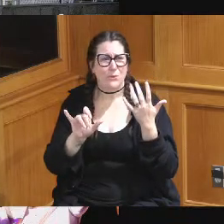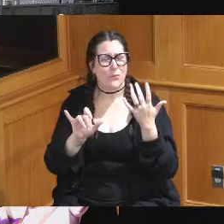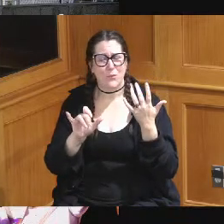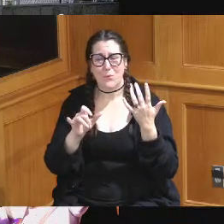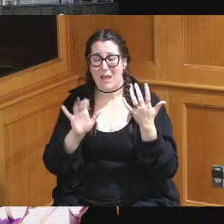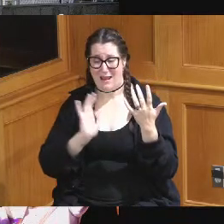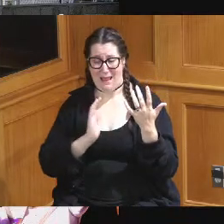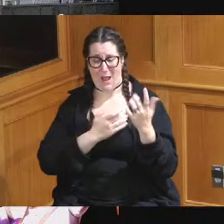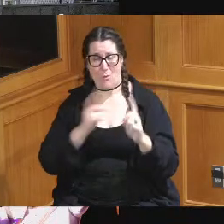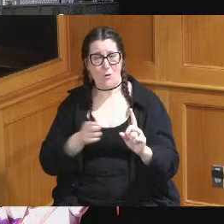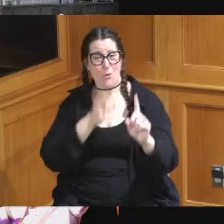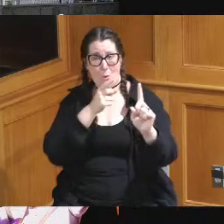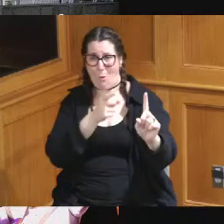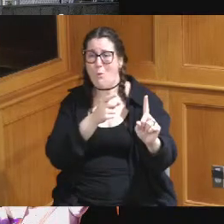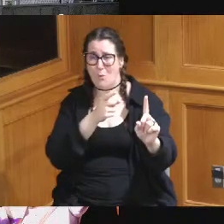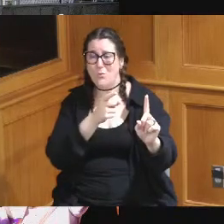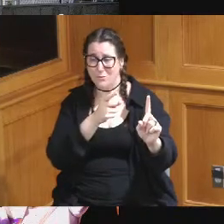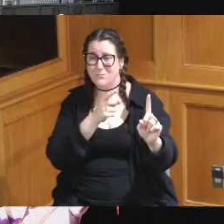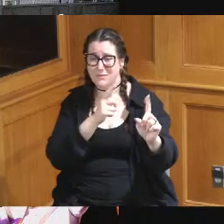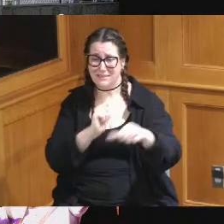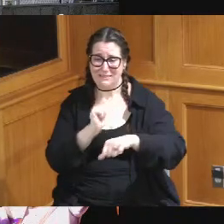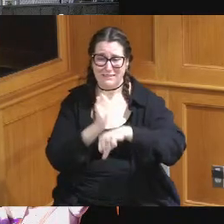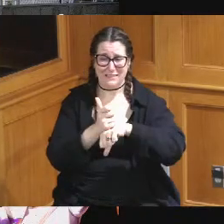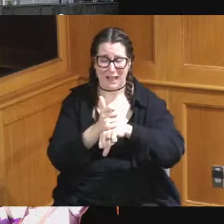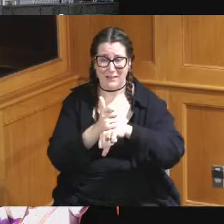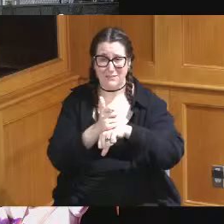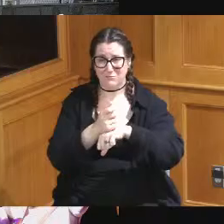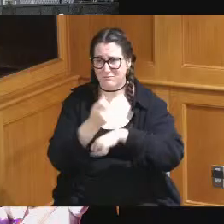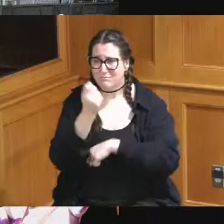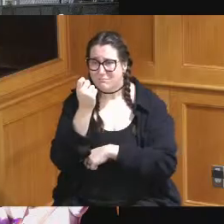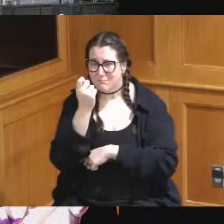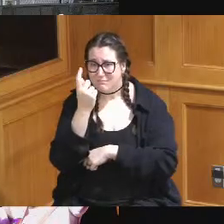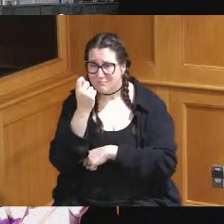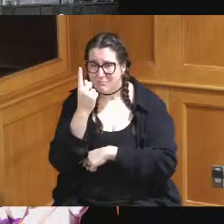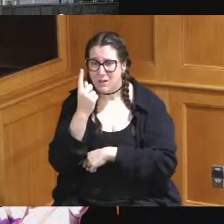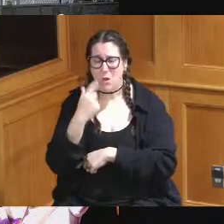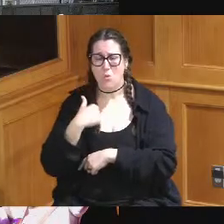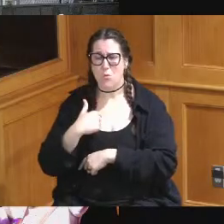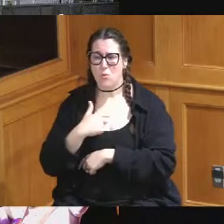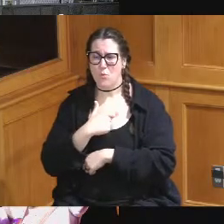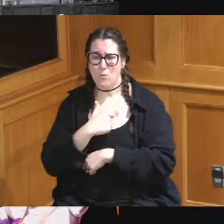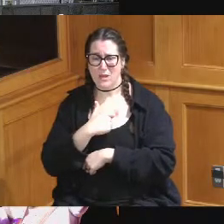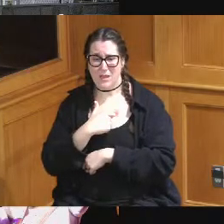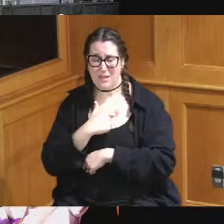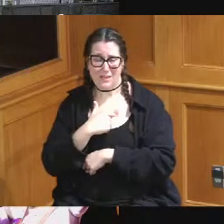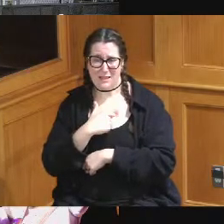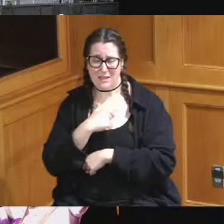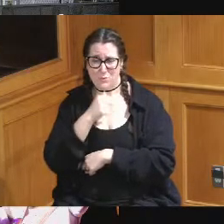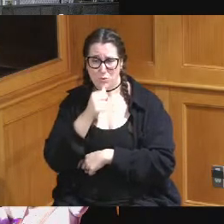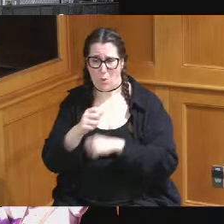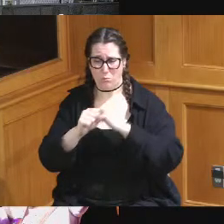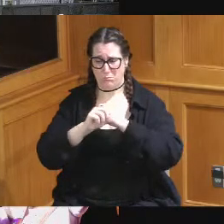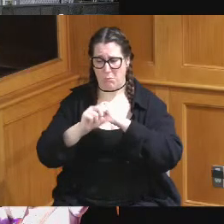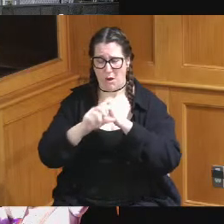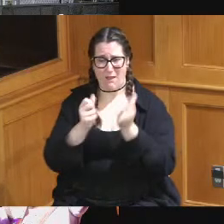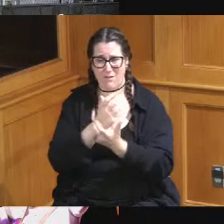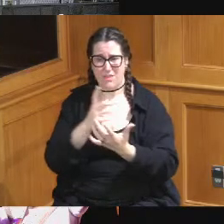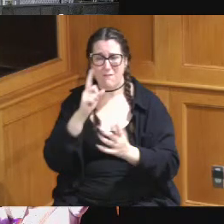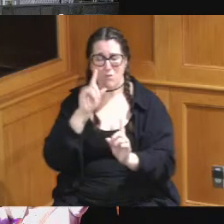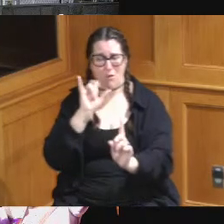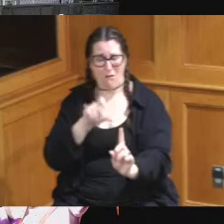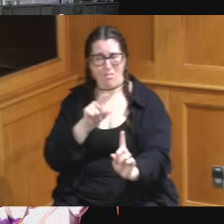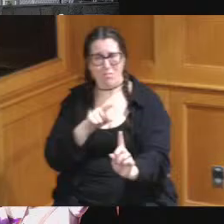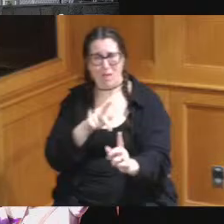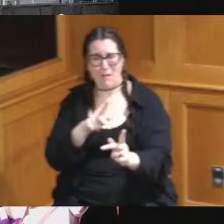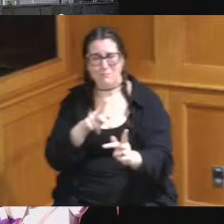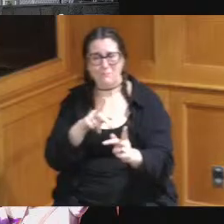goal. We don't have dedicated marketing toward the Cincinnati Black Music Walk of Fame.